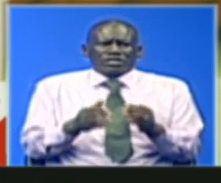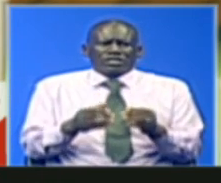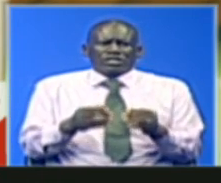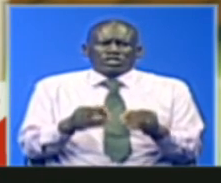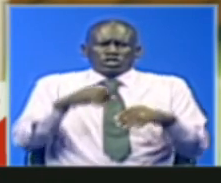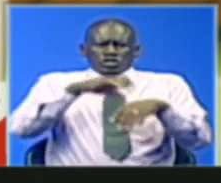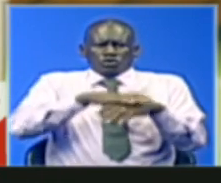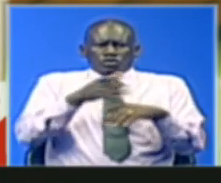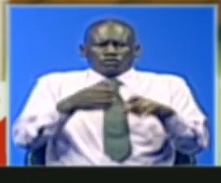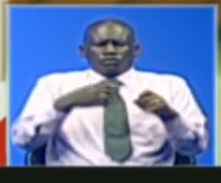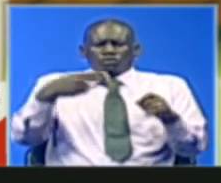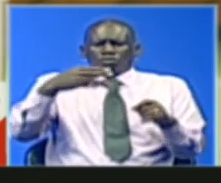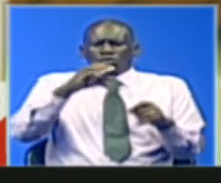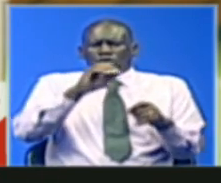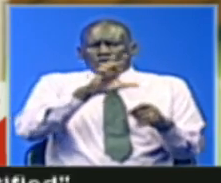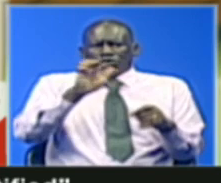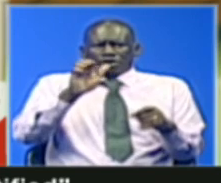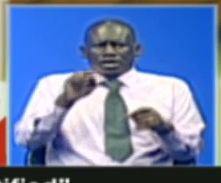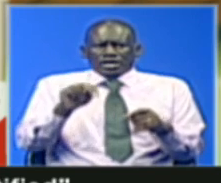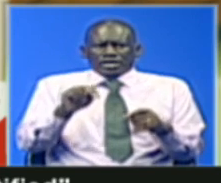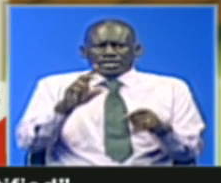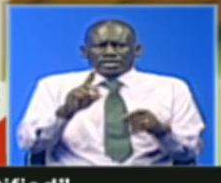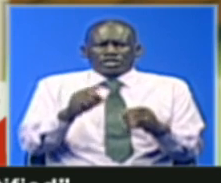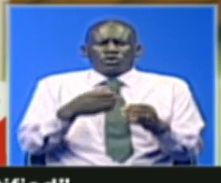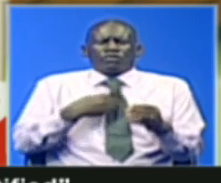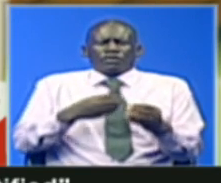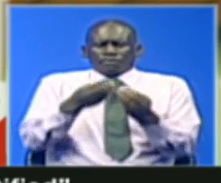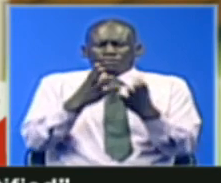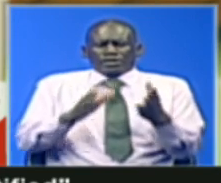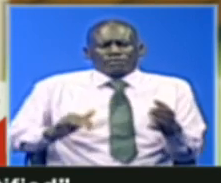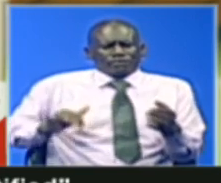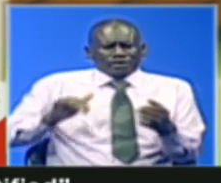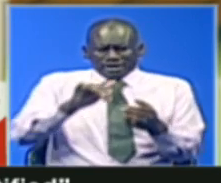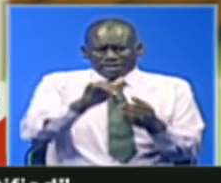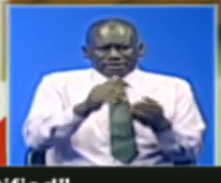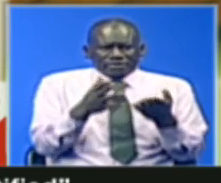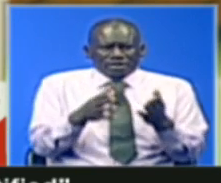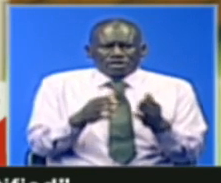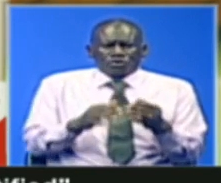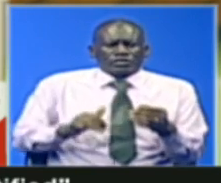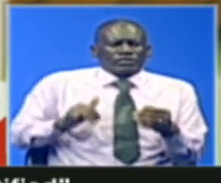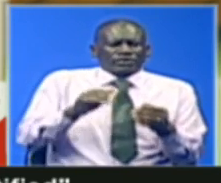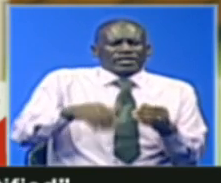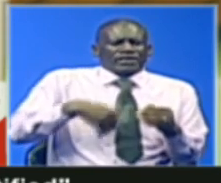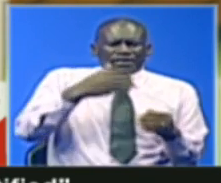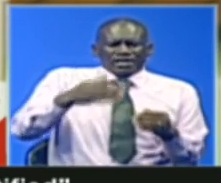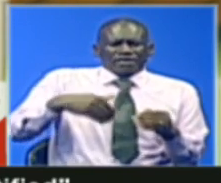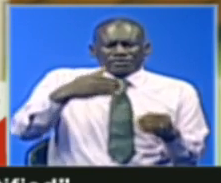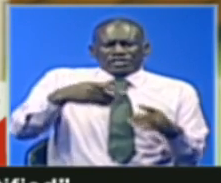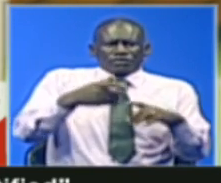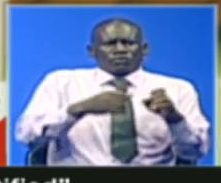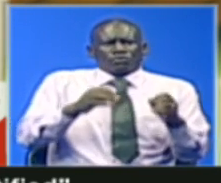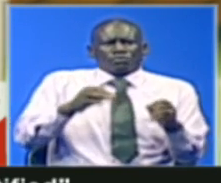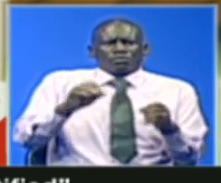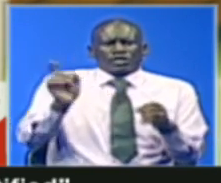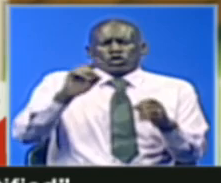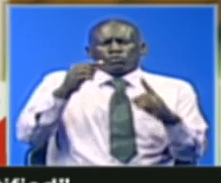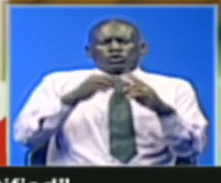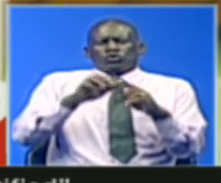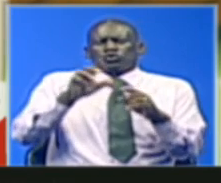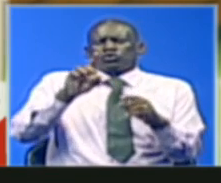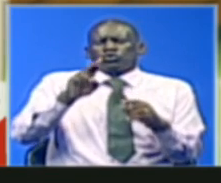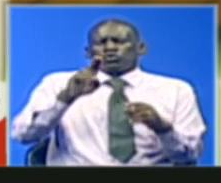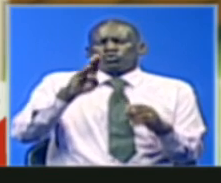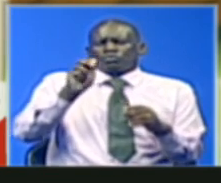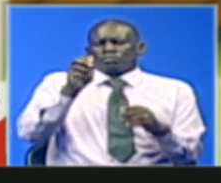from Holland. We have very many flights that are flying every day out of Nairobi into Dubai. There is no